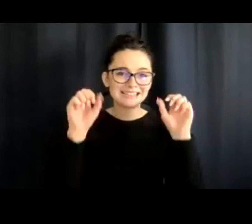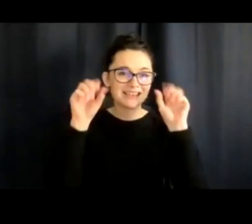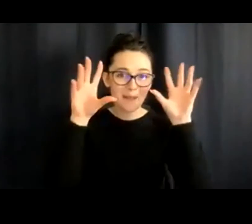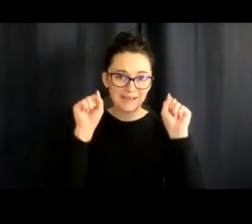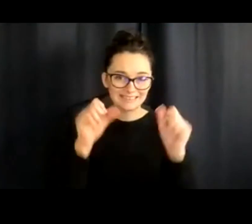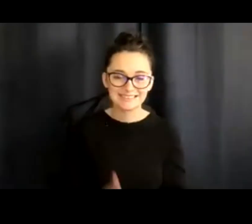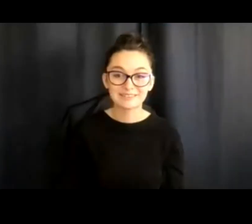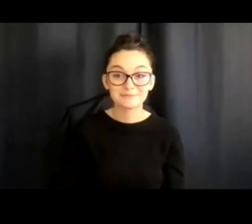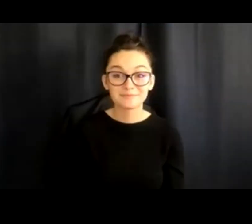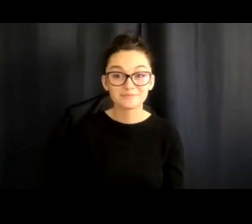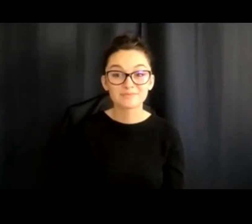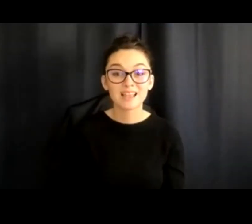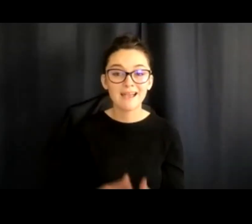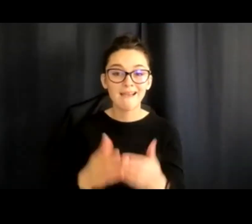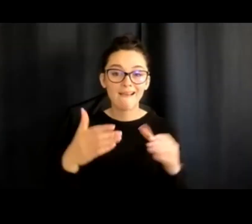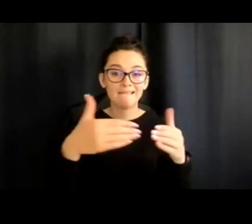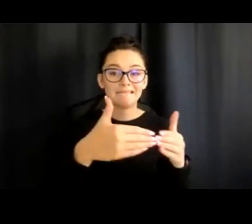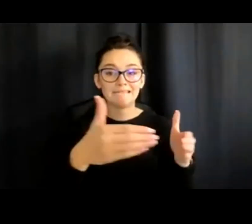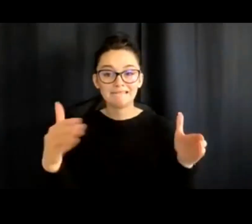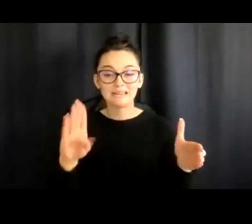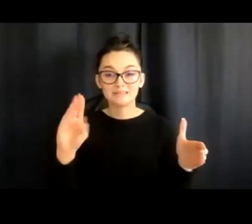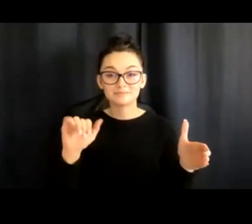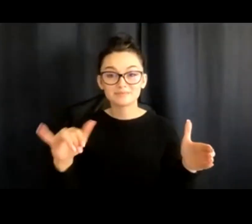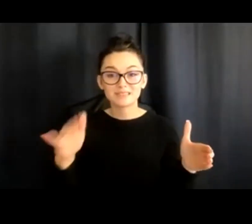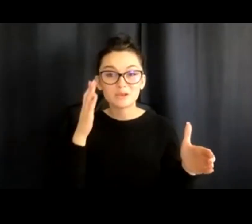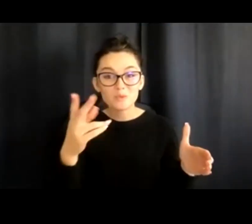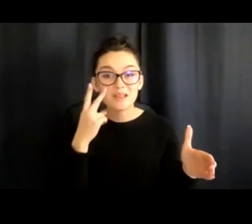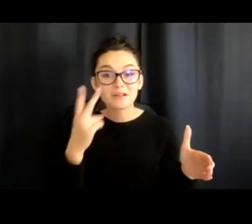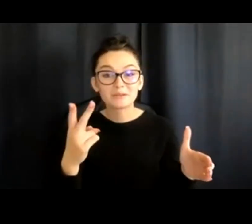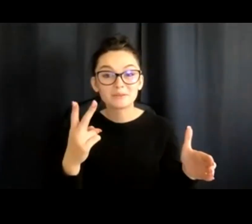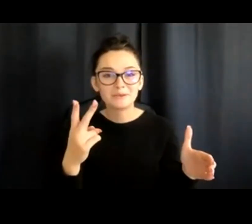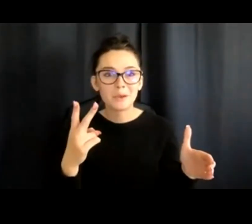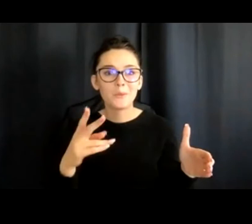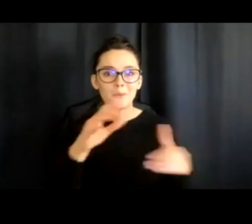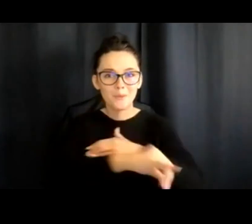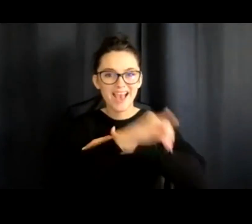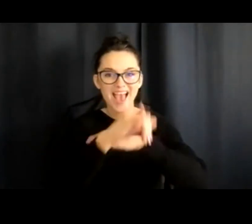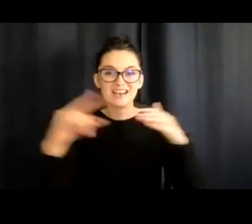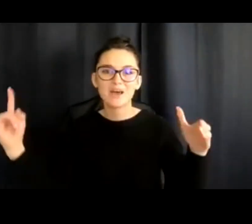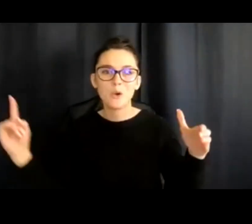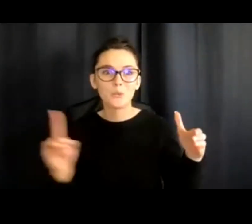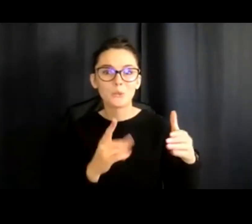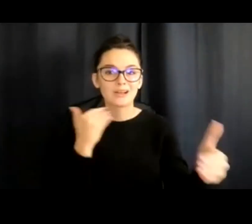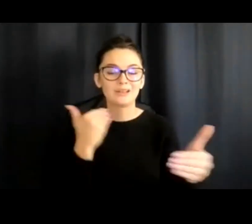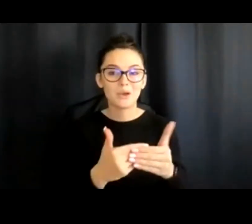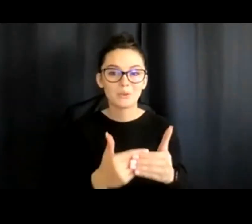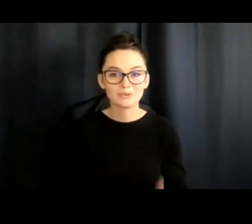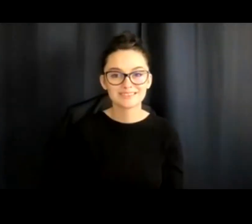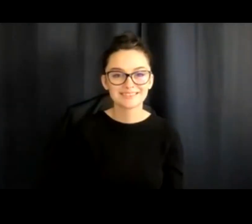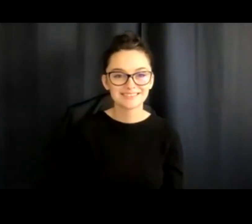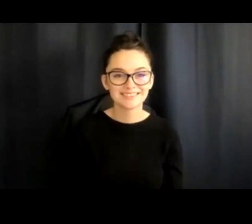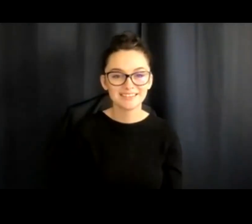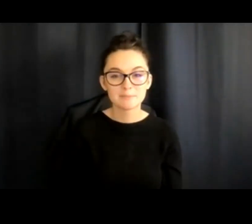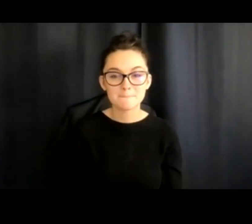at the mouth of the bay, you will sometimes see whales come up that close. So here's Carrie again. Oh, I got